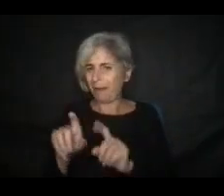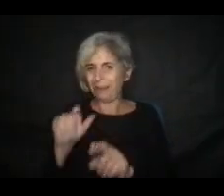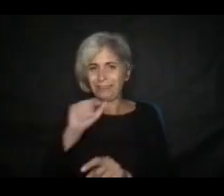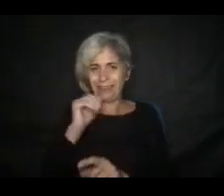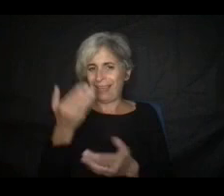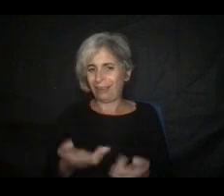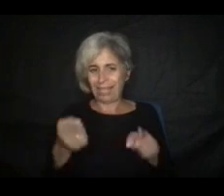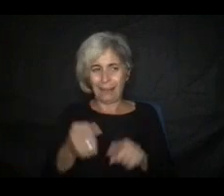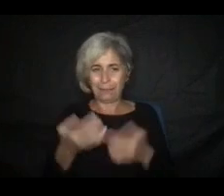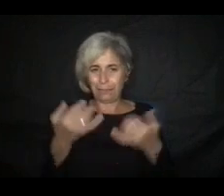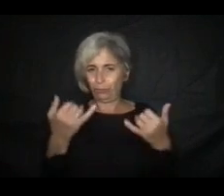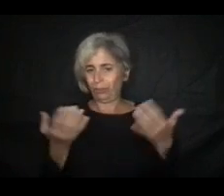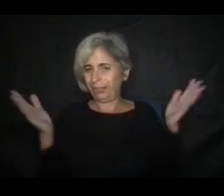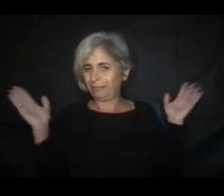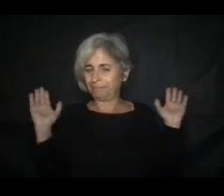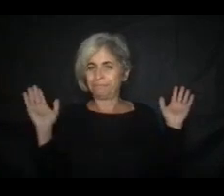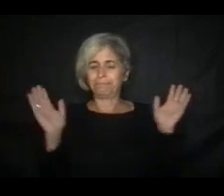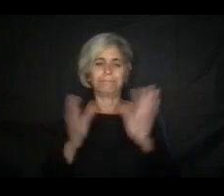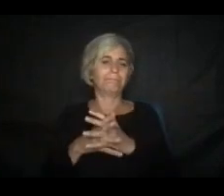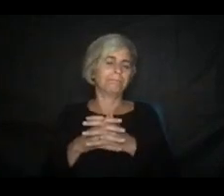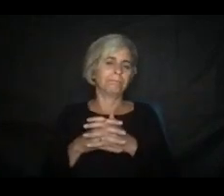today.